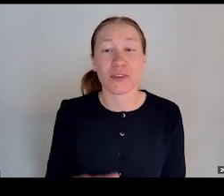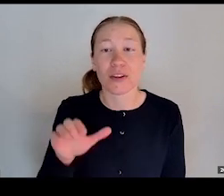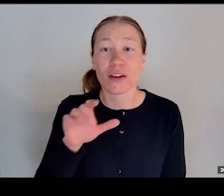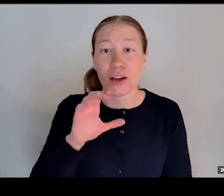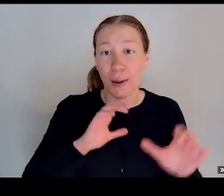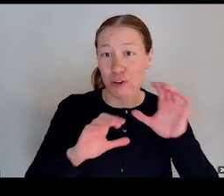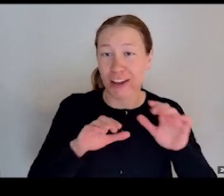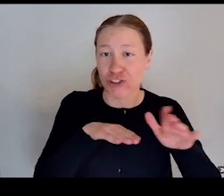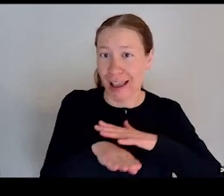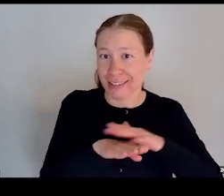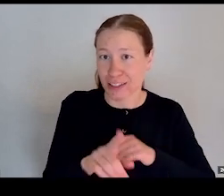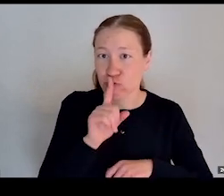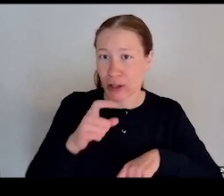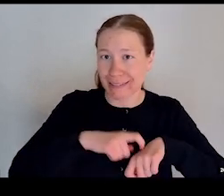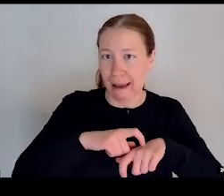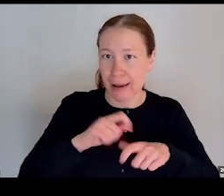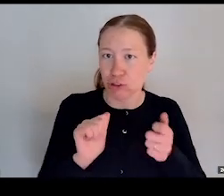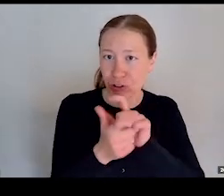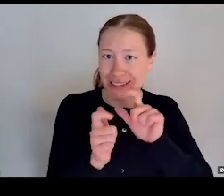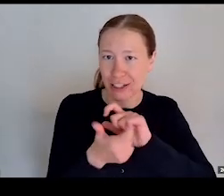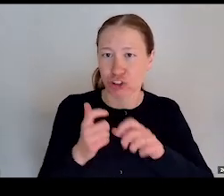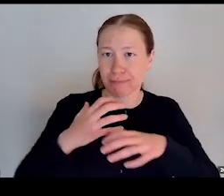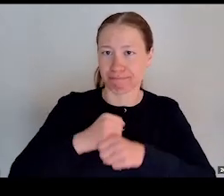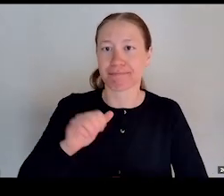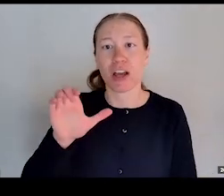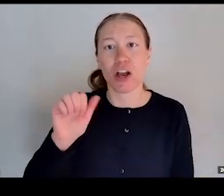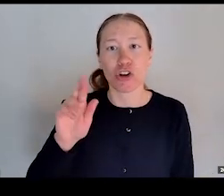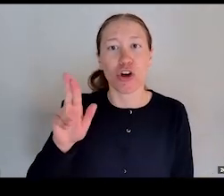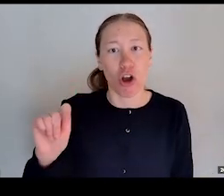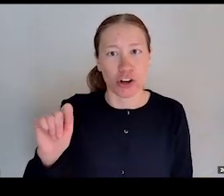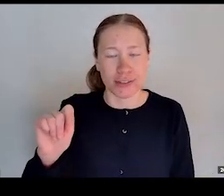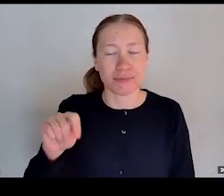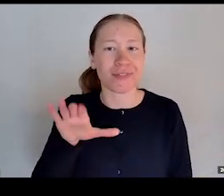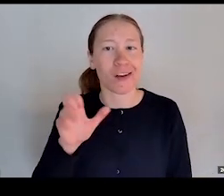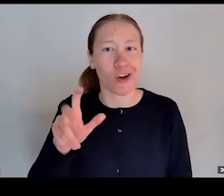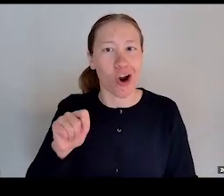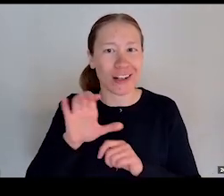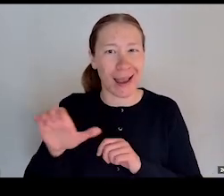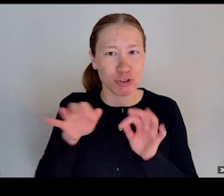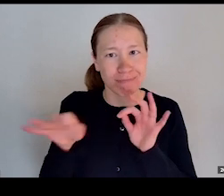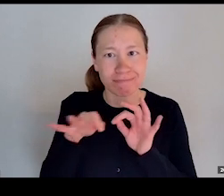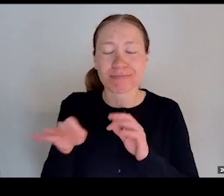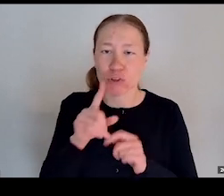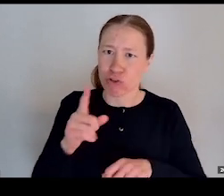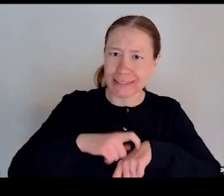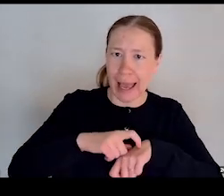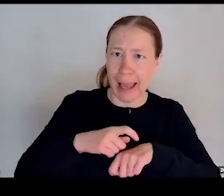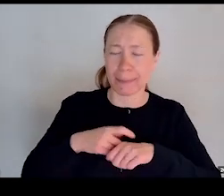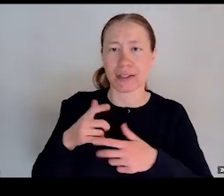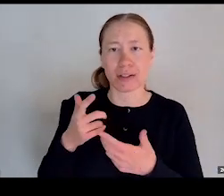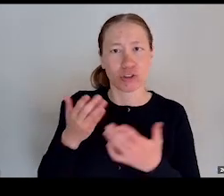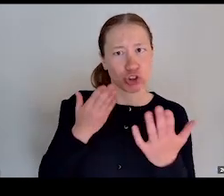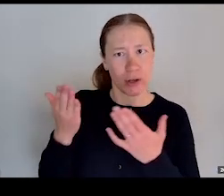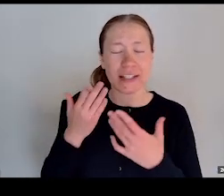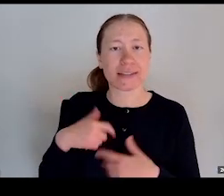Communication access real-time translation is CART. So CART captioning is a real-time captioning service where a captioner listens